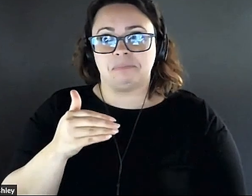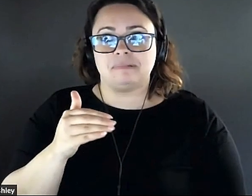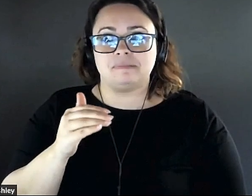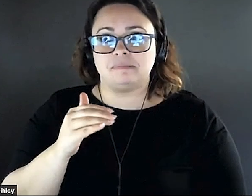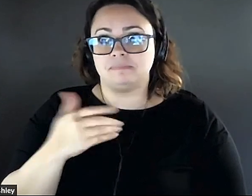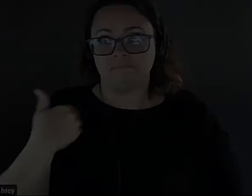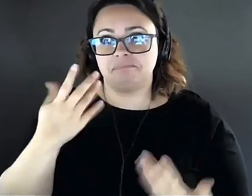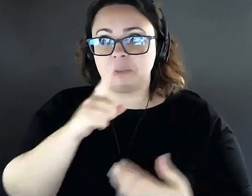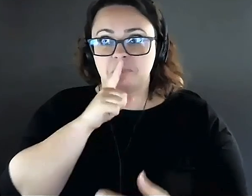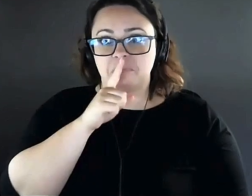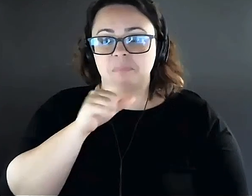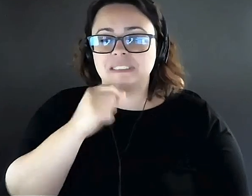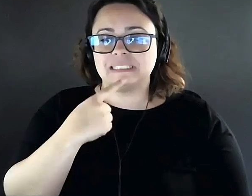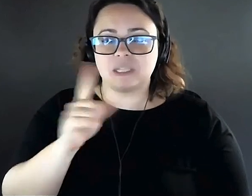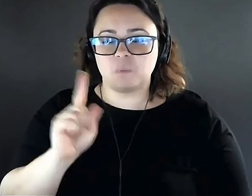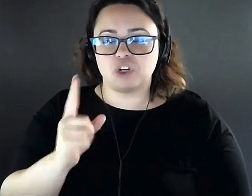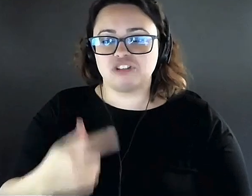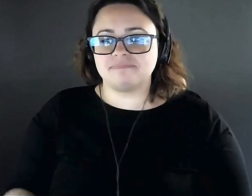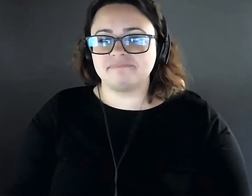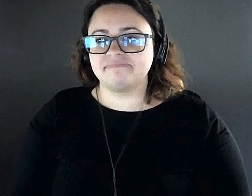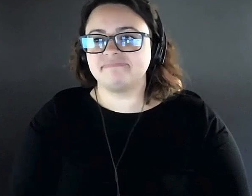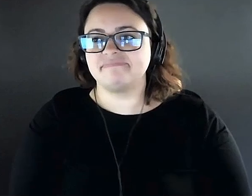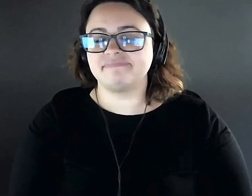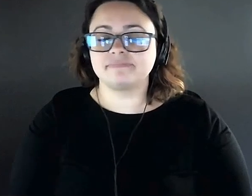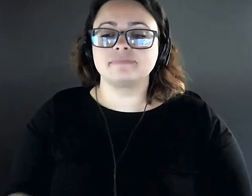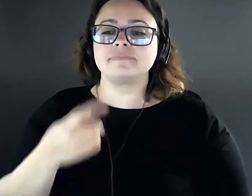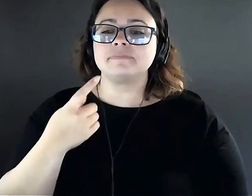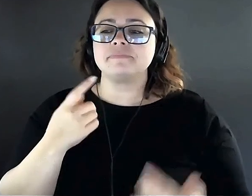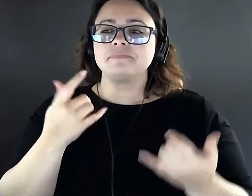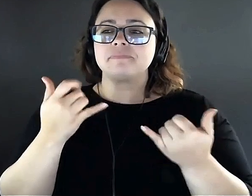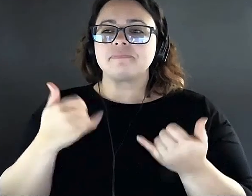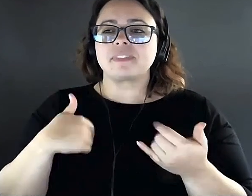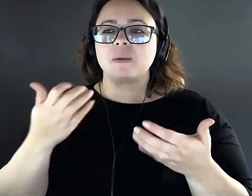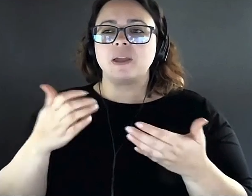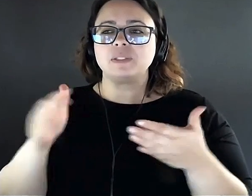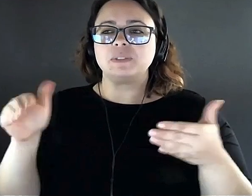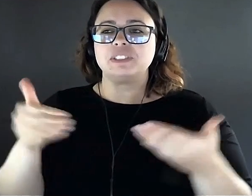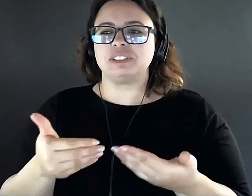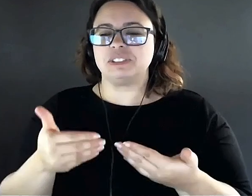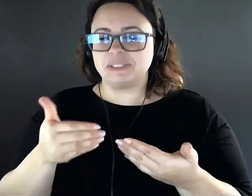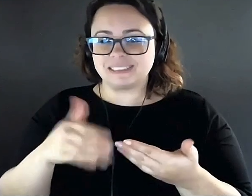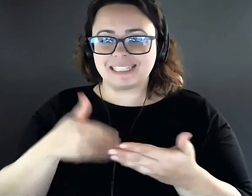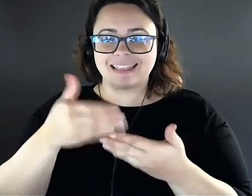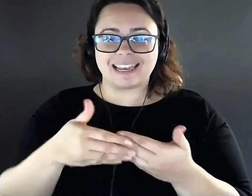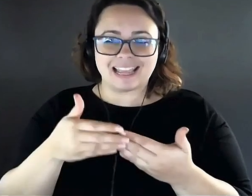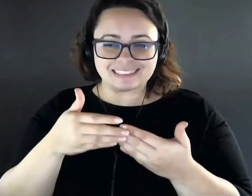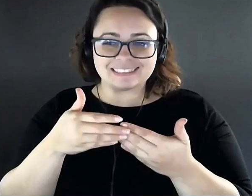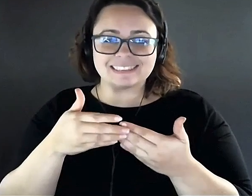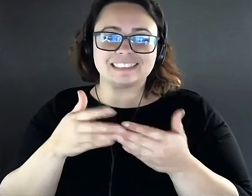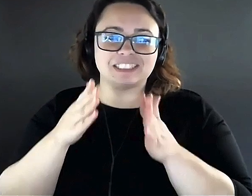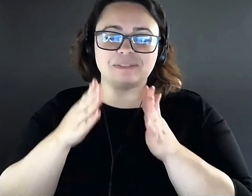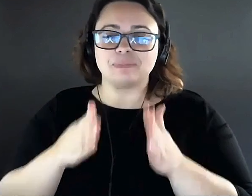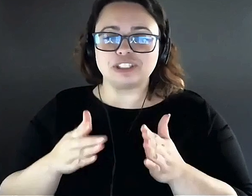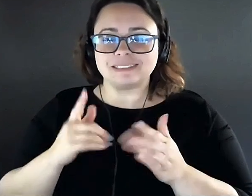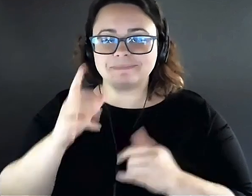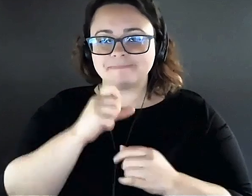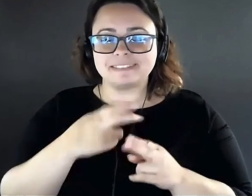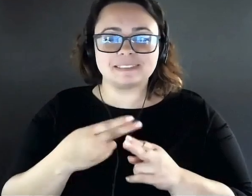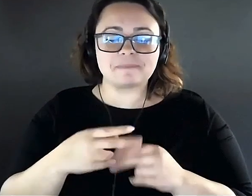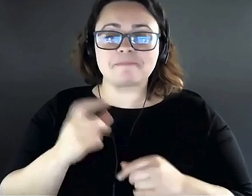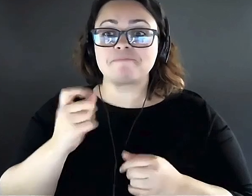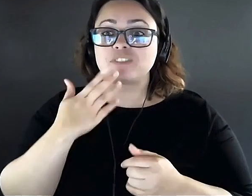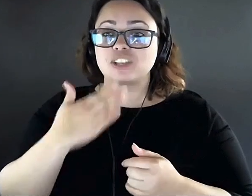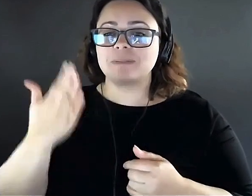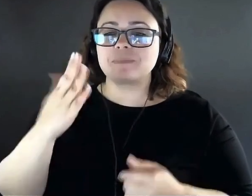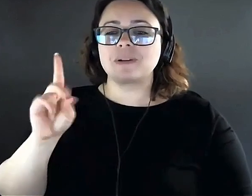Support Branch Chief for the California Cybersecurity Integration Center, CalCIC, and the California Department of Technology. Good morning,